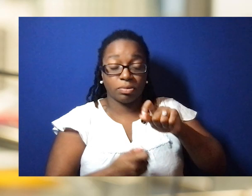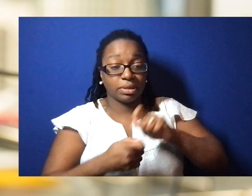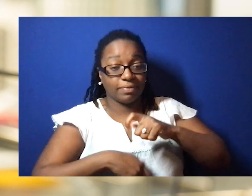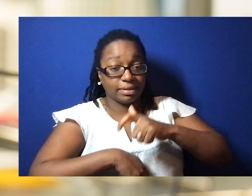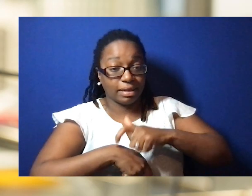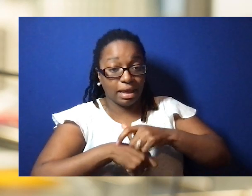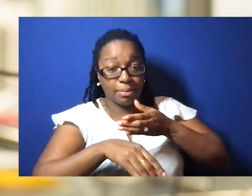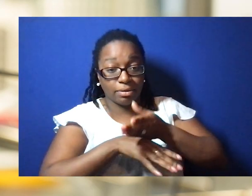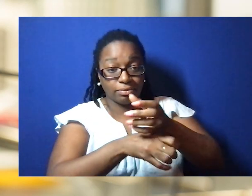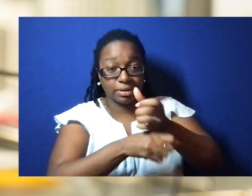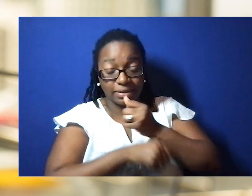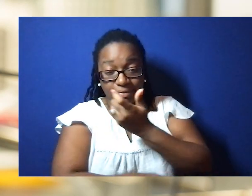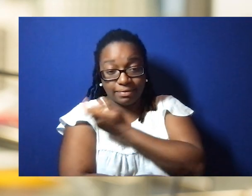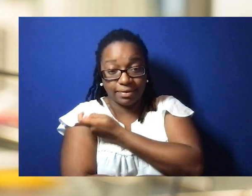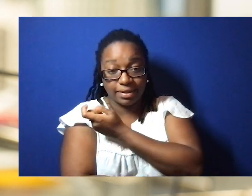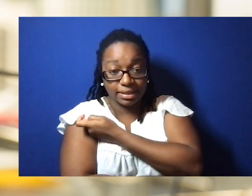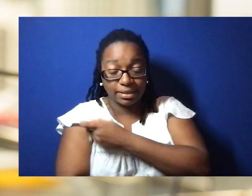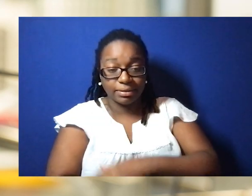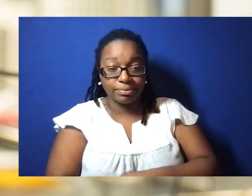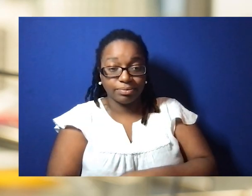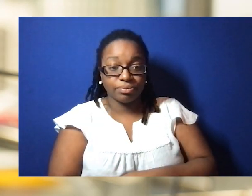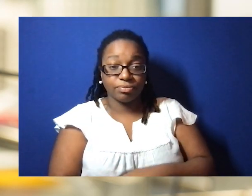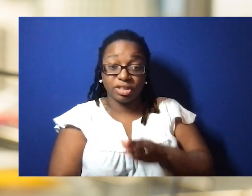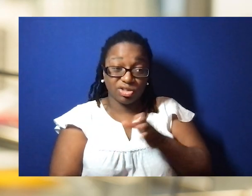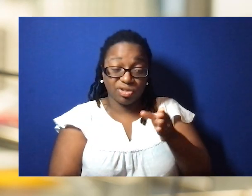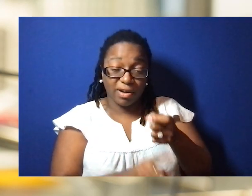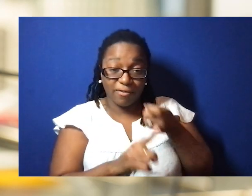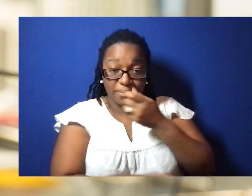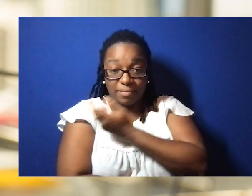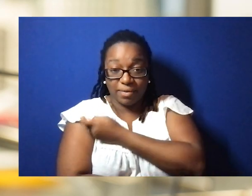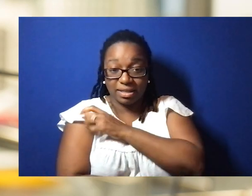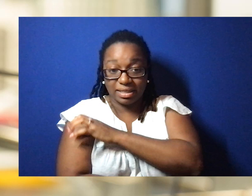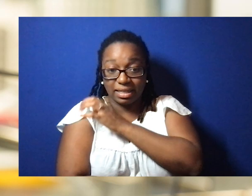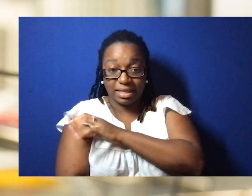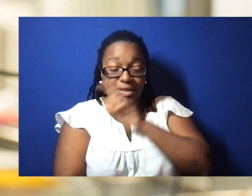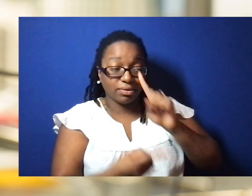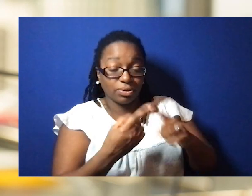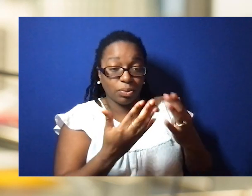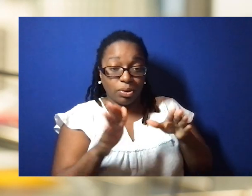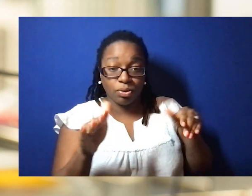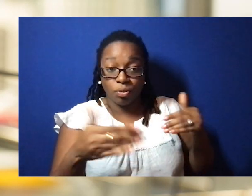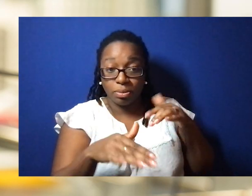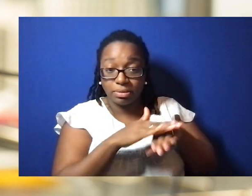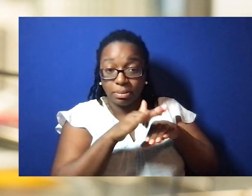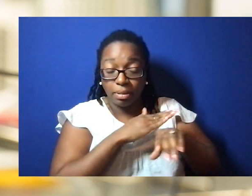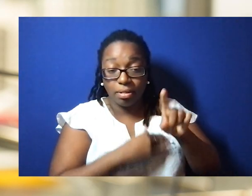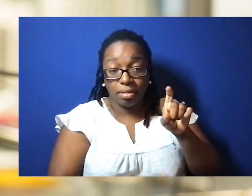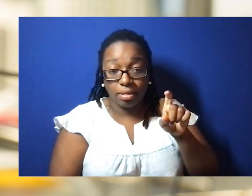set amount of time after receiving the vaccine, is the route from the vaccine clinic area to the waiting room